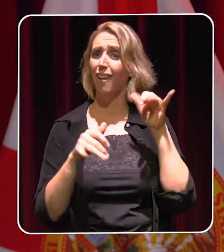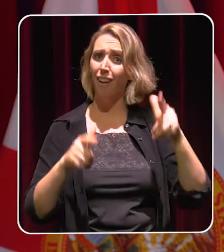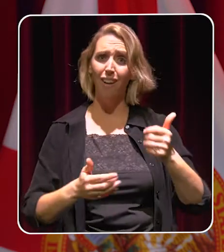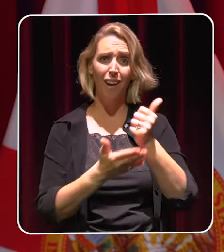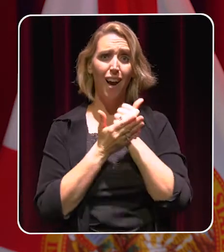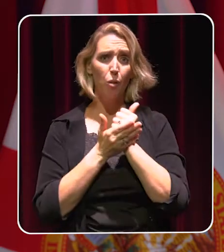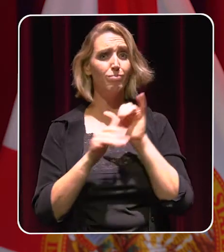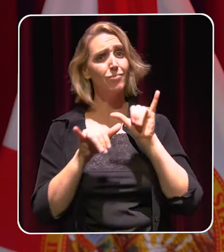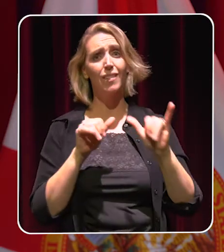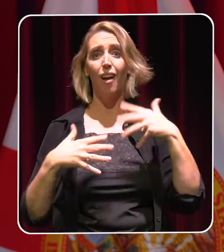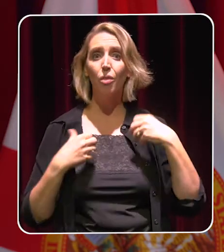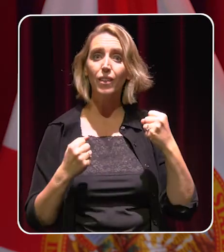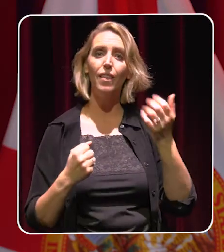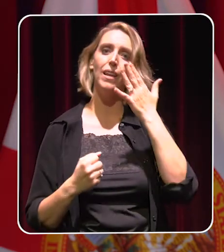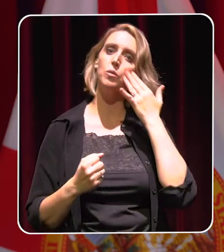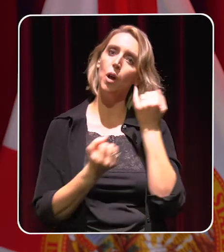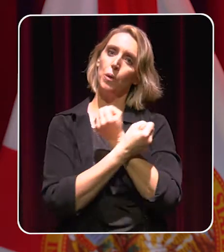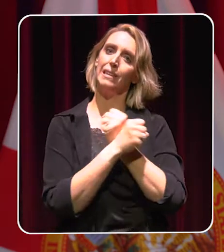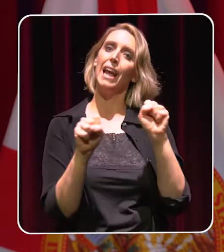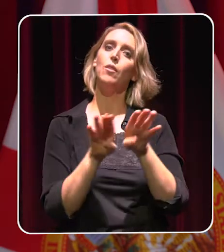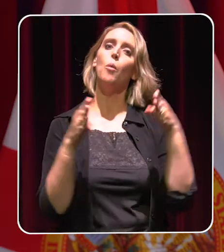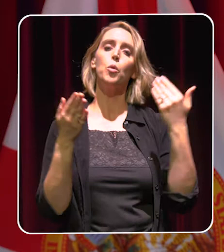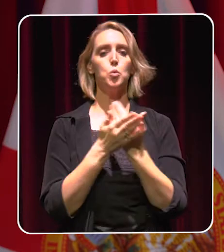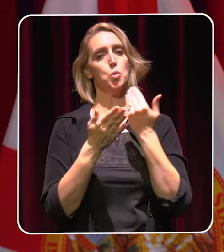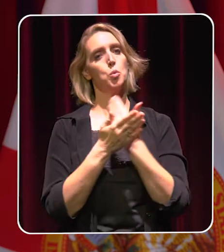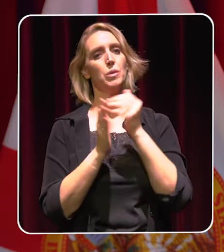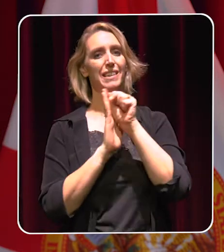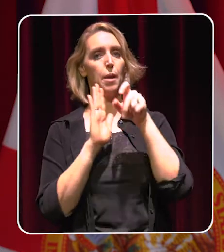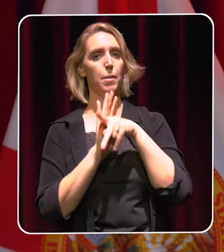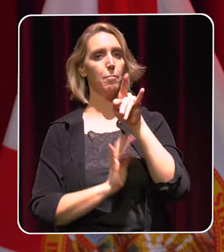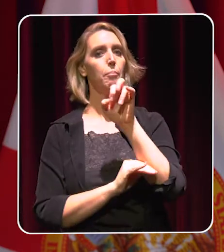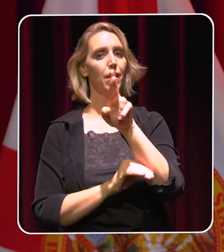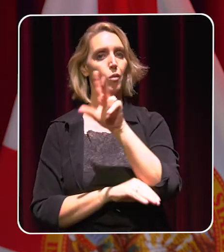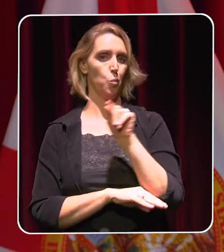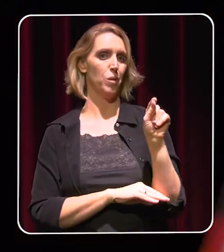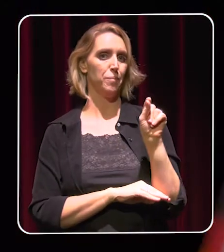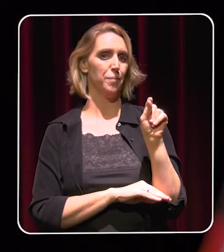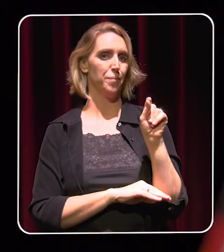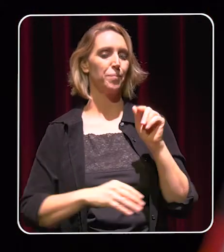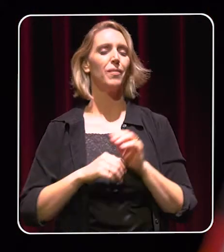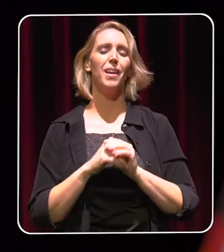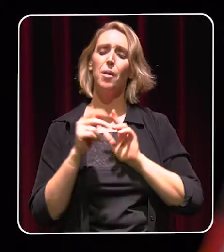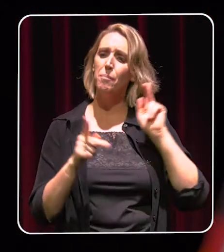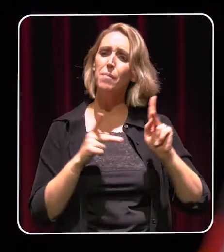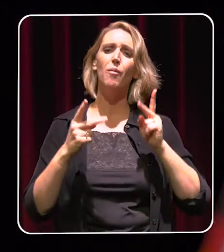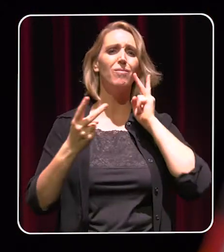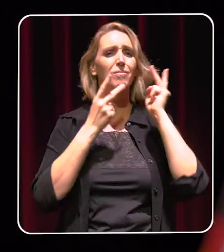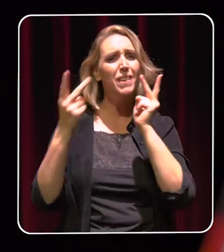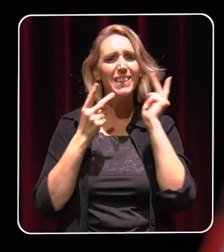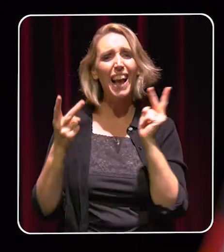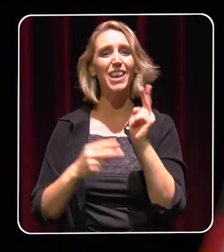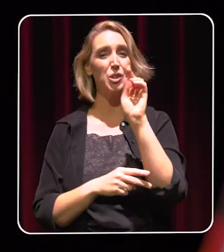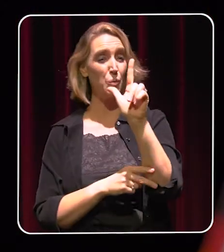keep healthy, and it's one of the reasons that we safely opened the new St. Pete Pier in 2020. Residents and